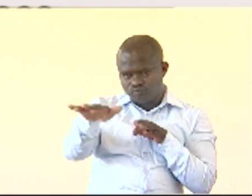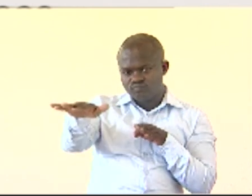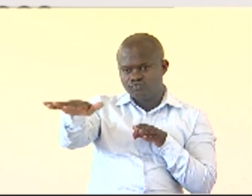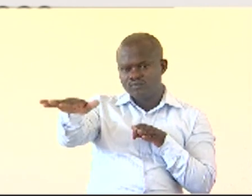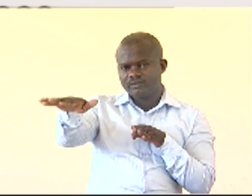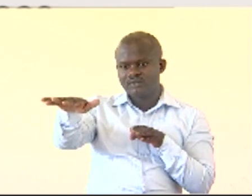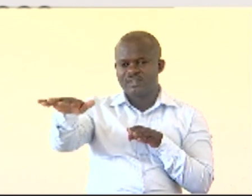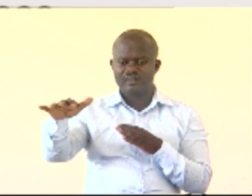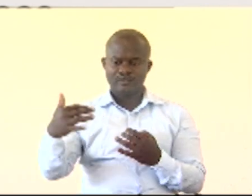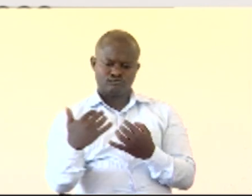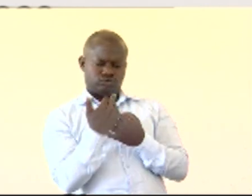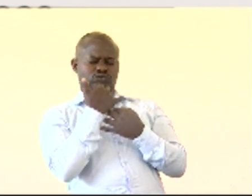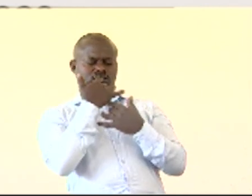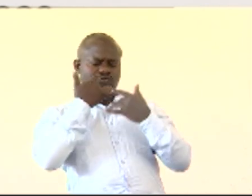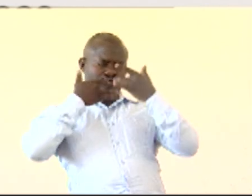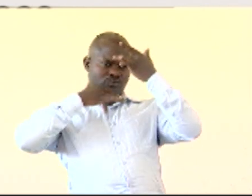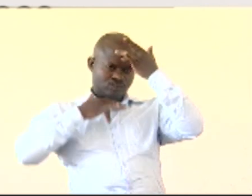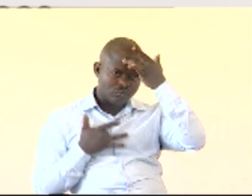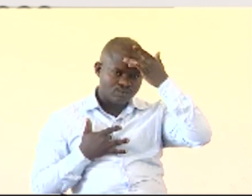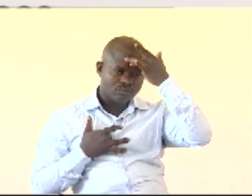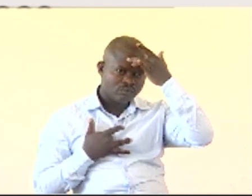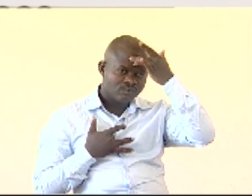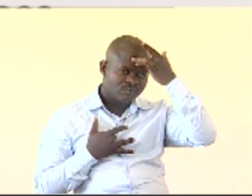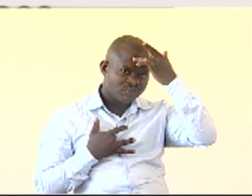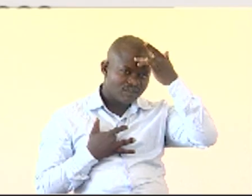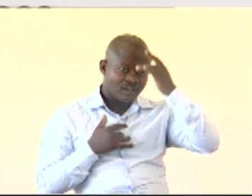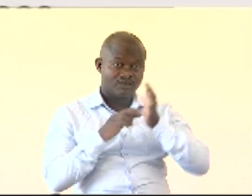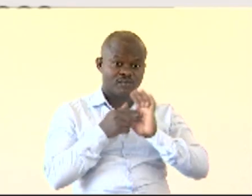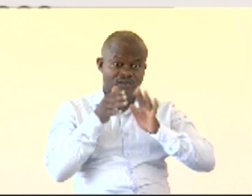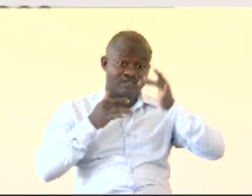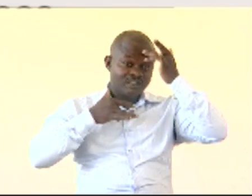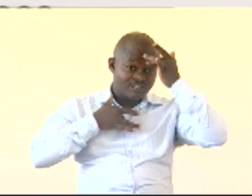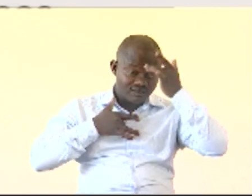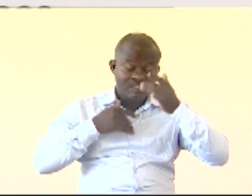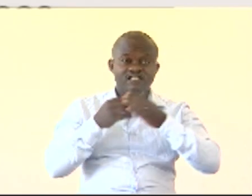Take an example, these days we have the high increase of